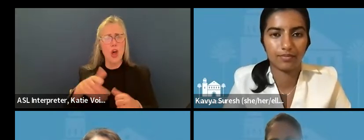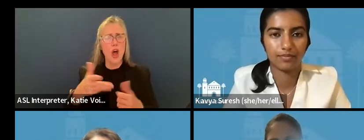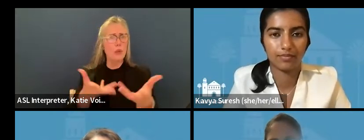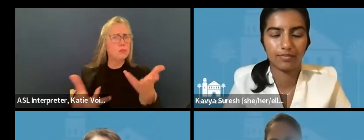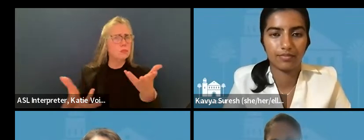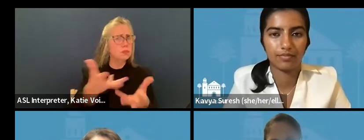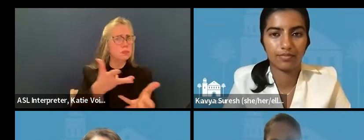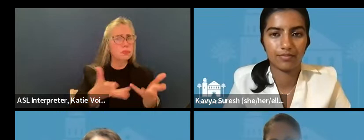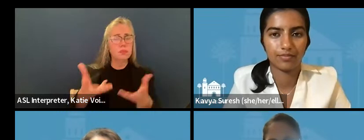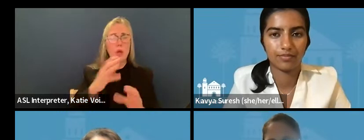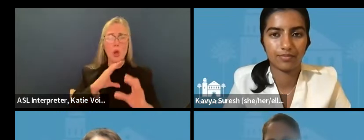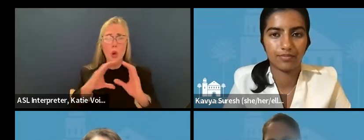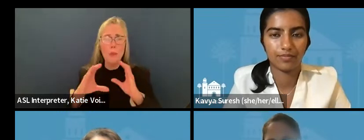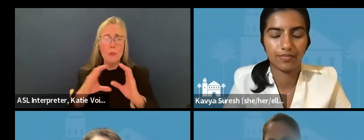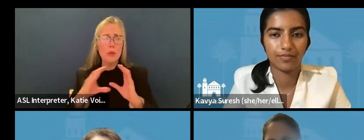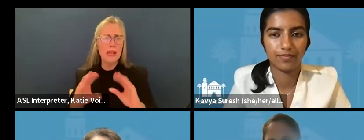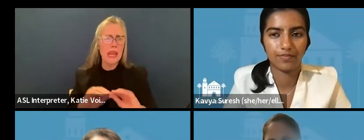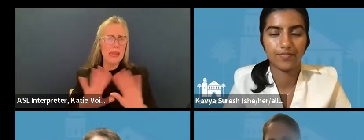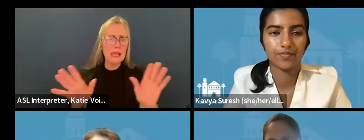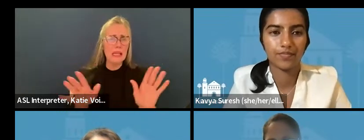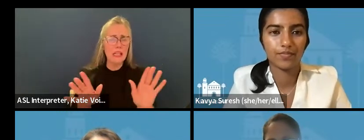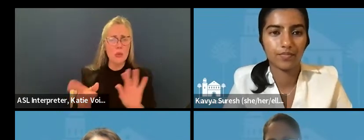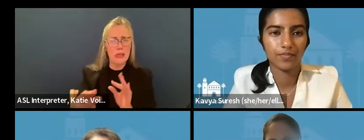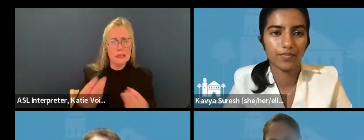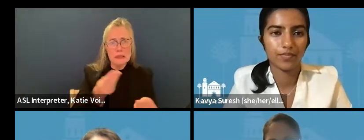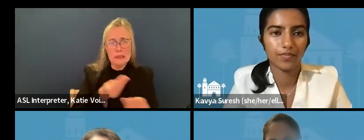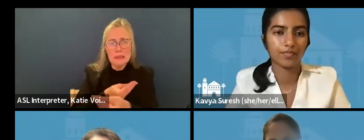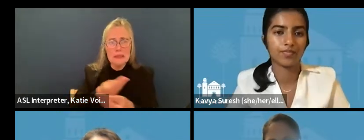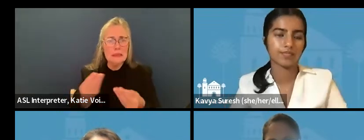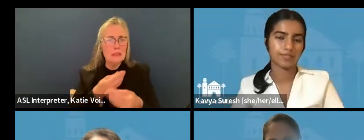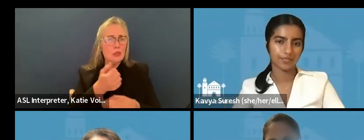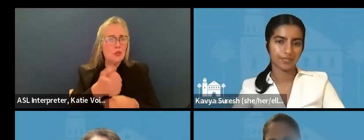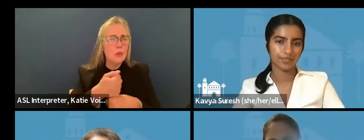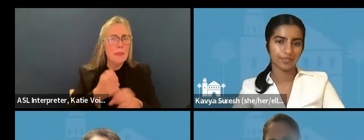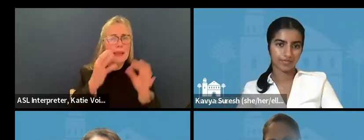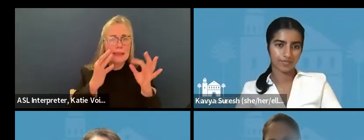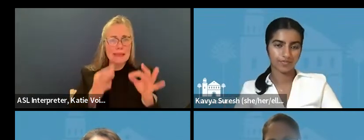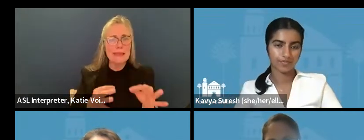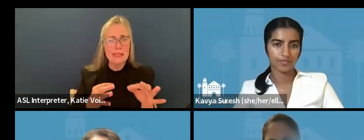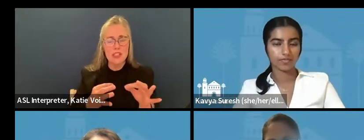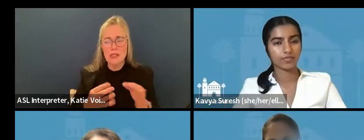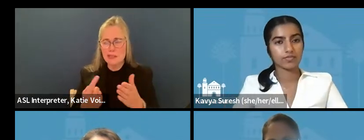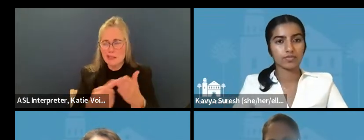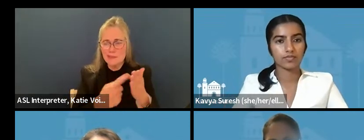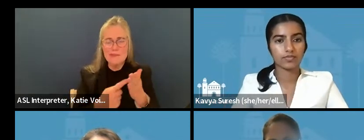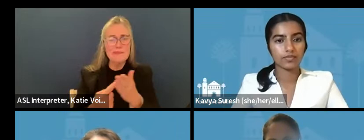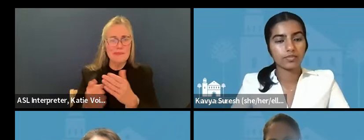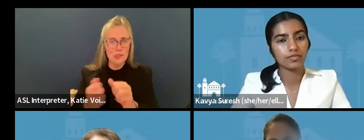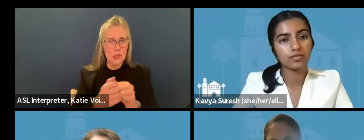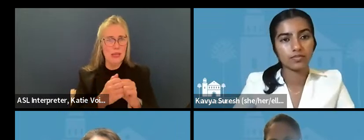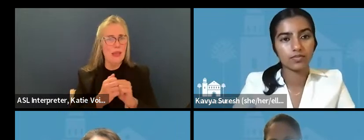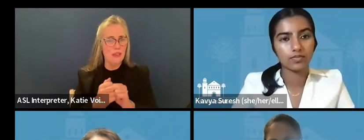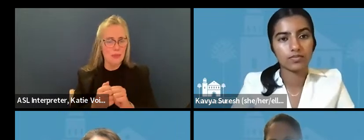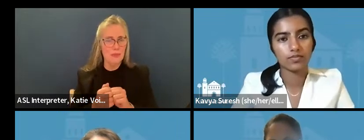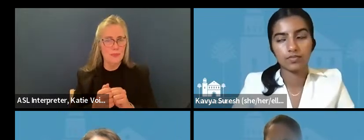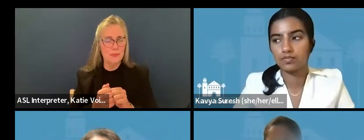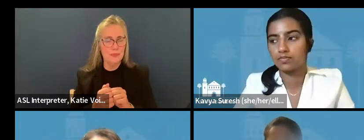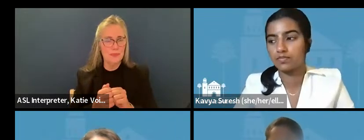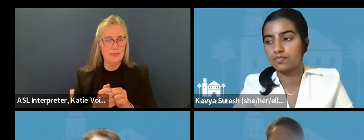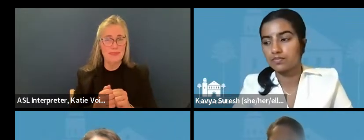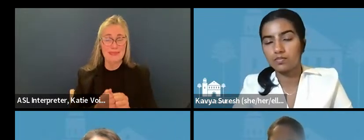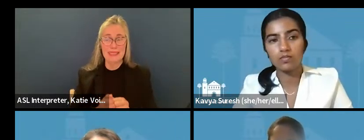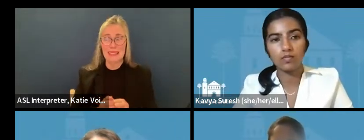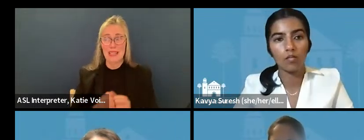storm was happening at the same time and decisions were made and such. Hoping that the rest of the week we